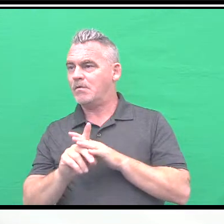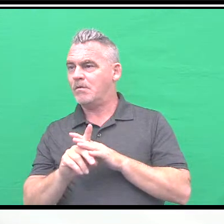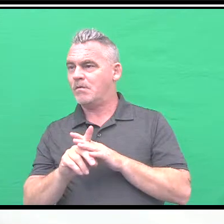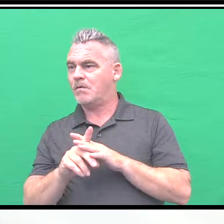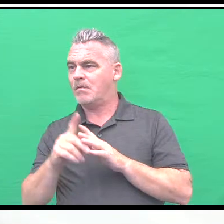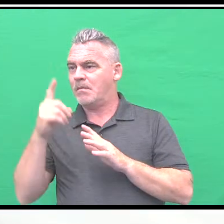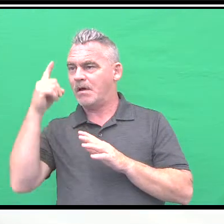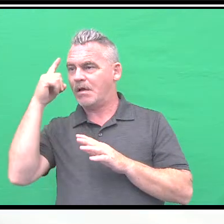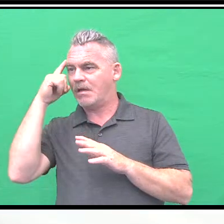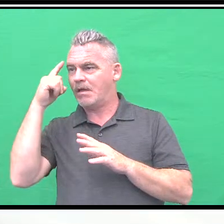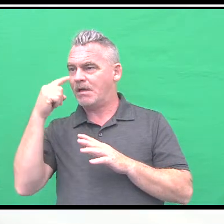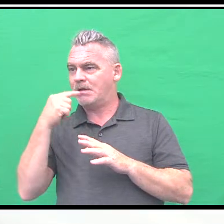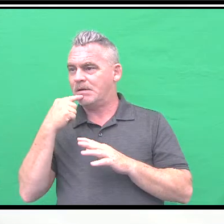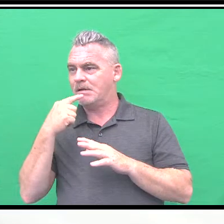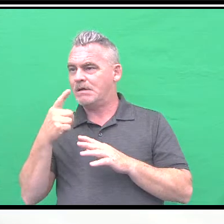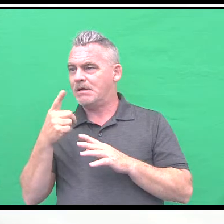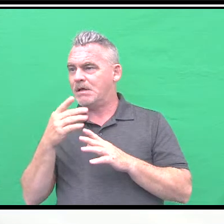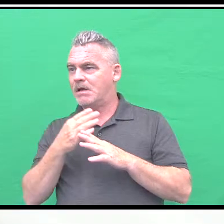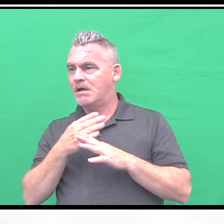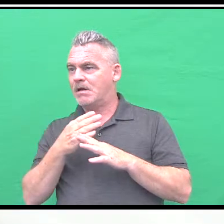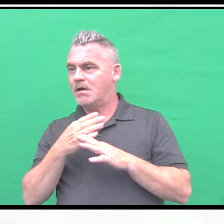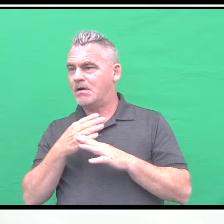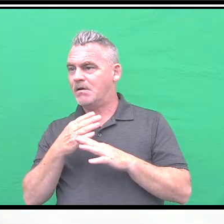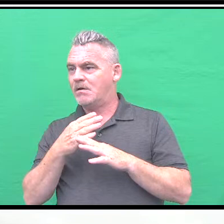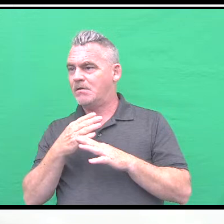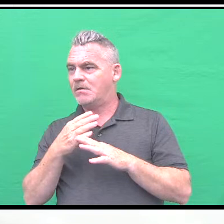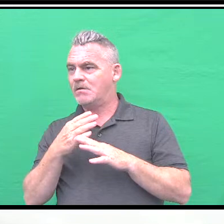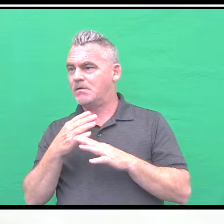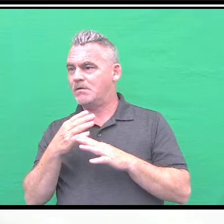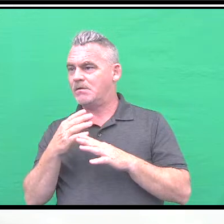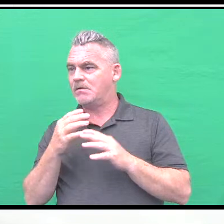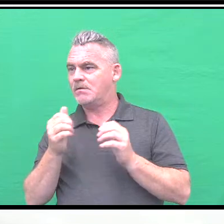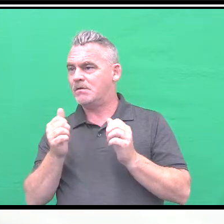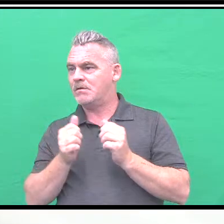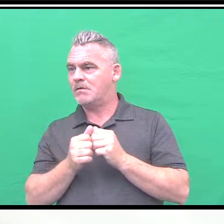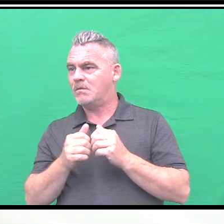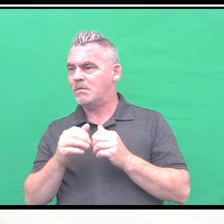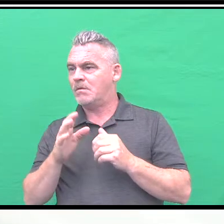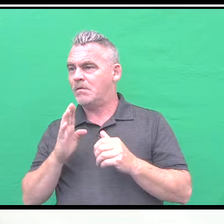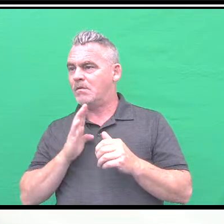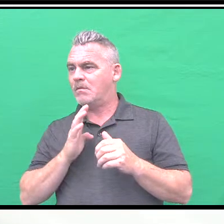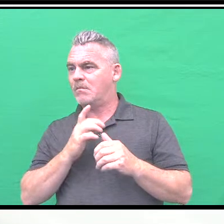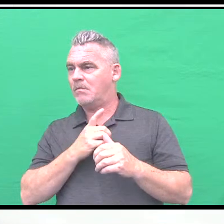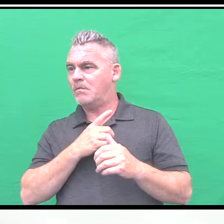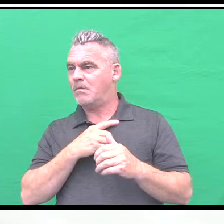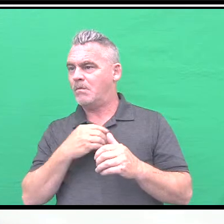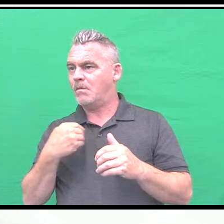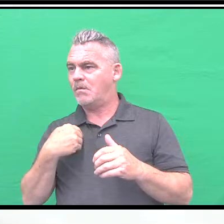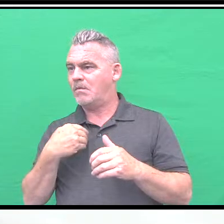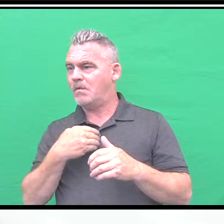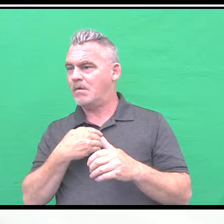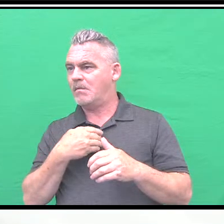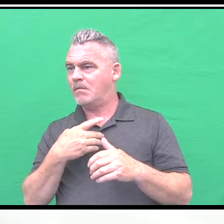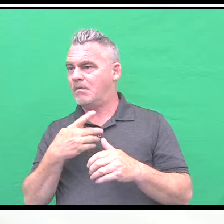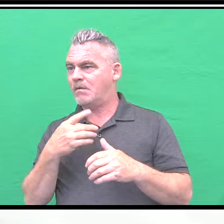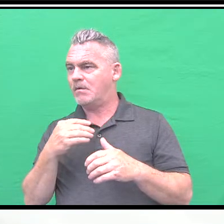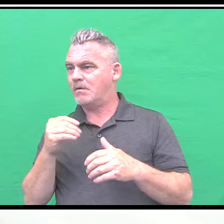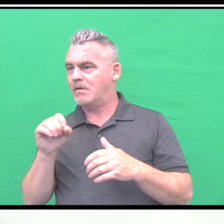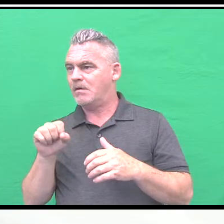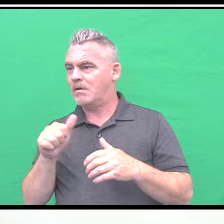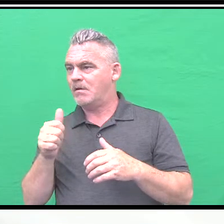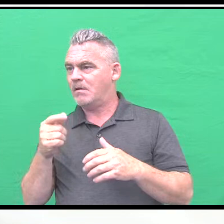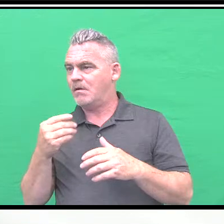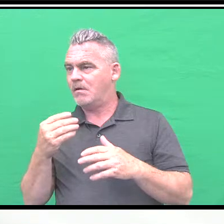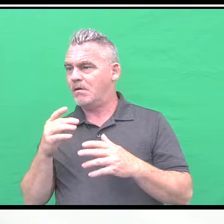I share with the 4 board members, Dr. Suisi, staff member, community